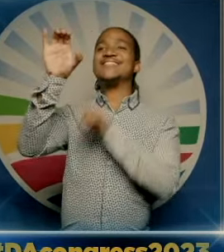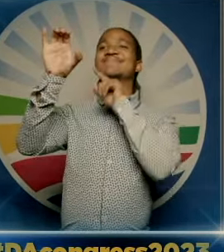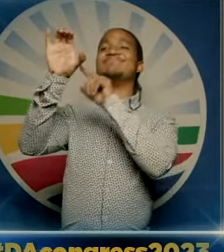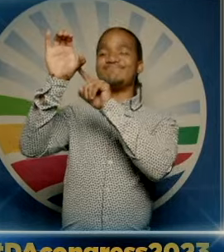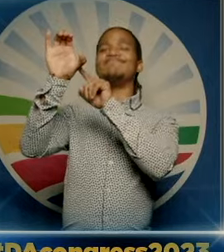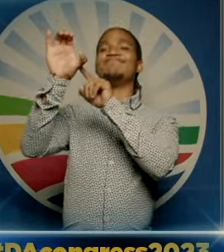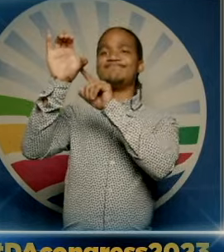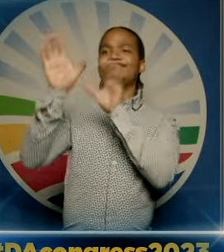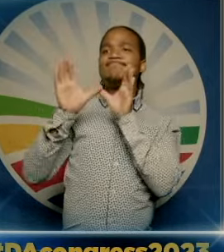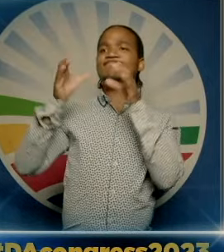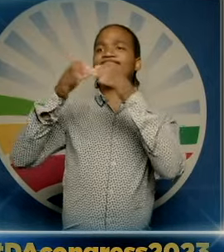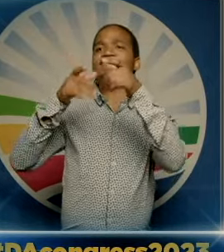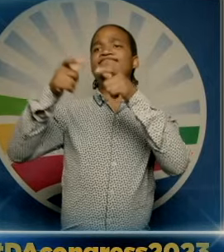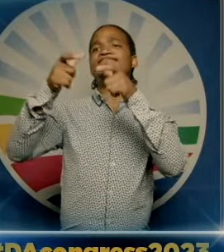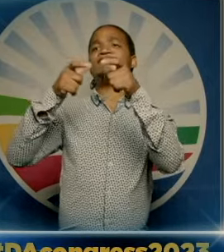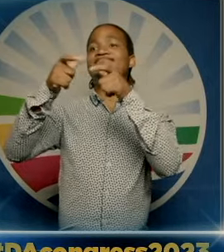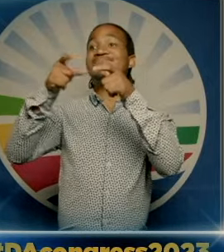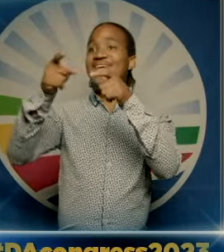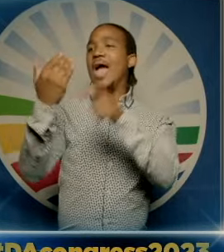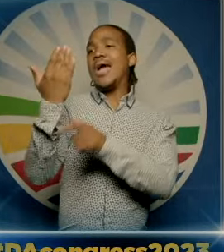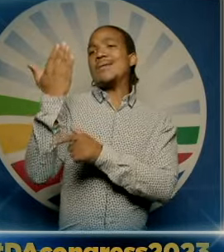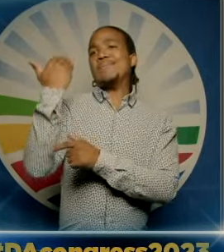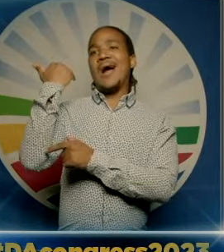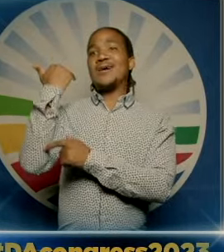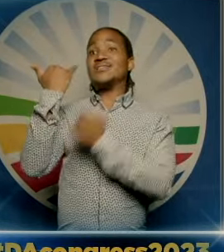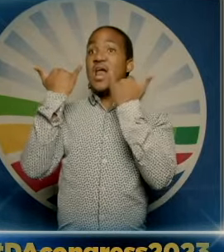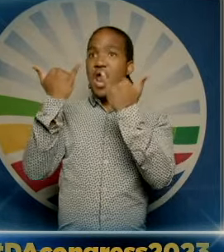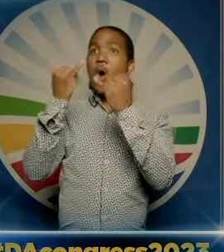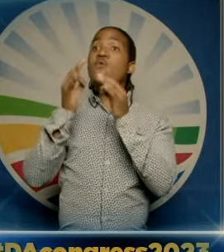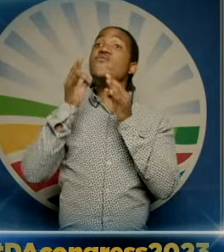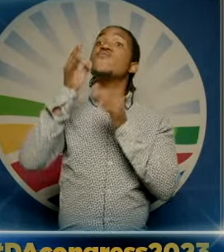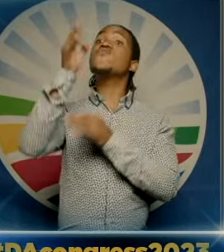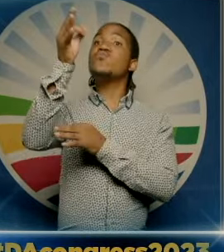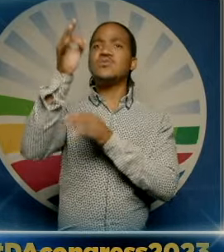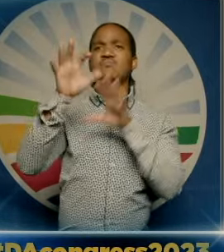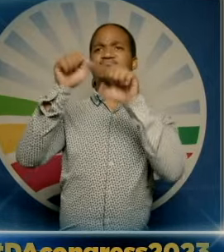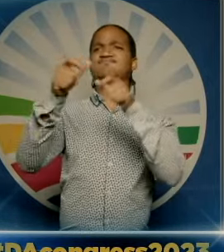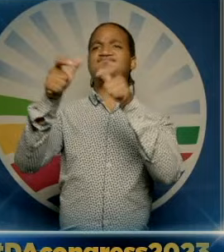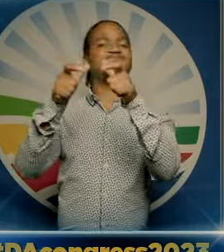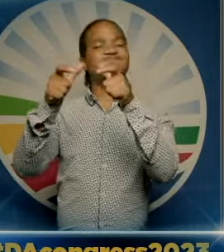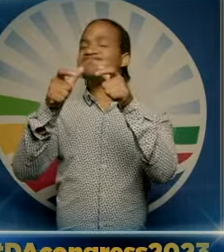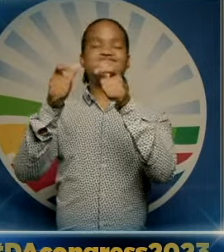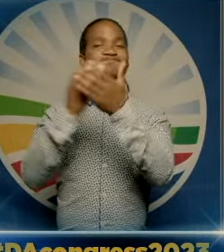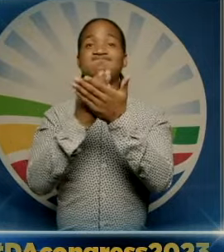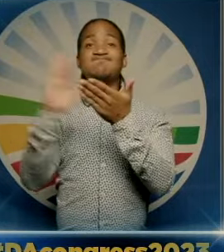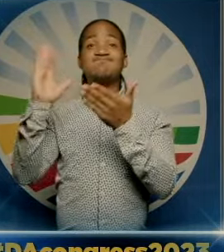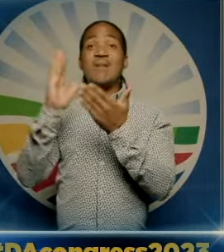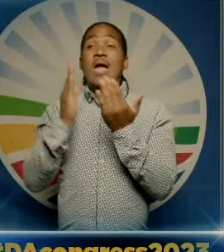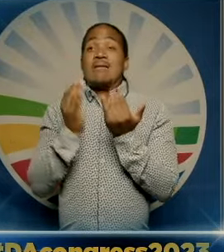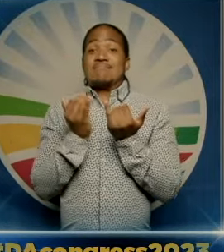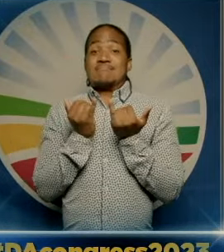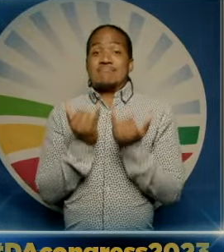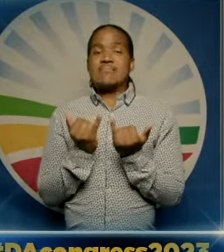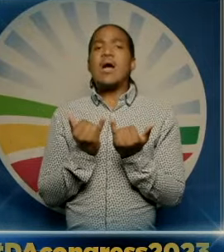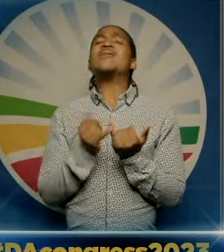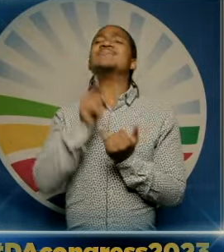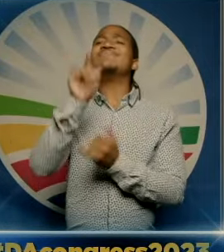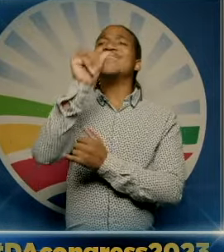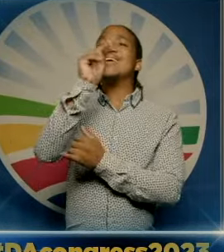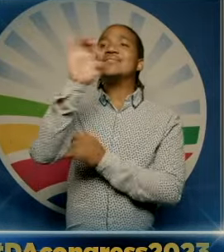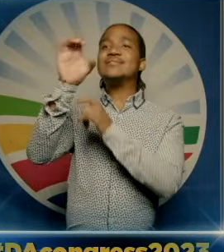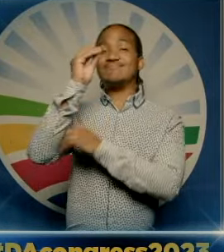past and not the party of our future. A relic of the past that is completely